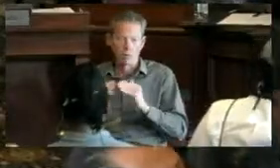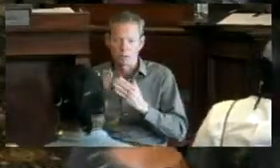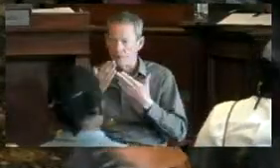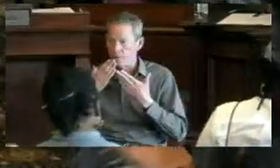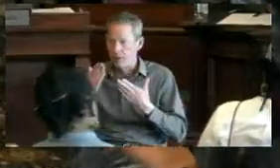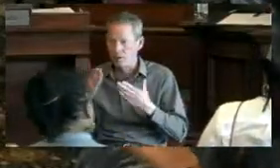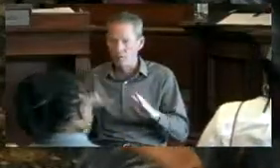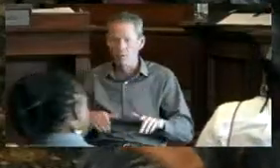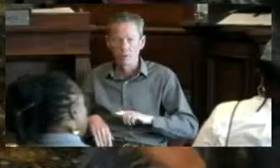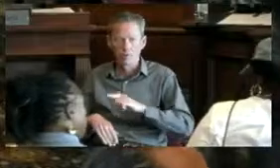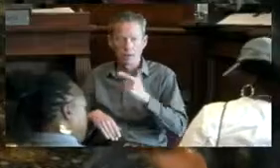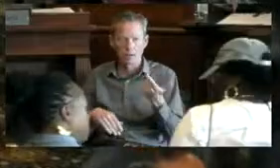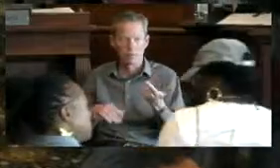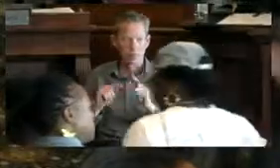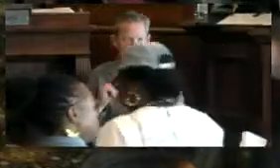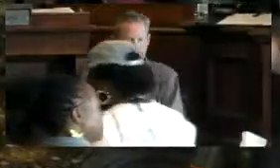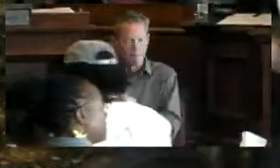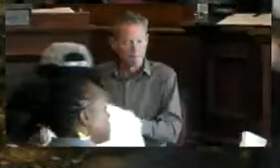you. I'm going to pass it over to my team.